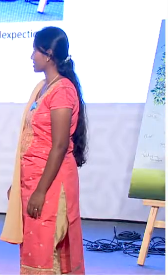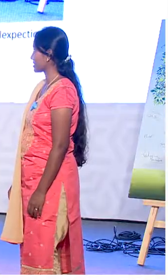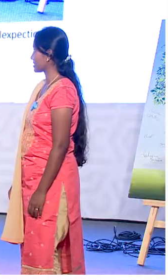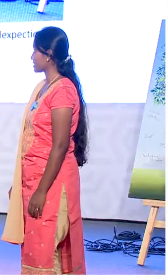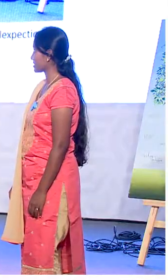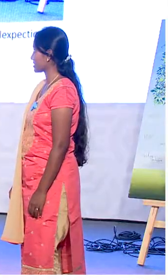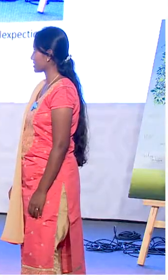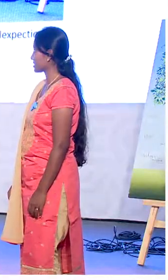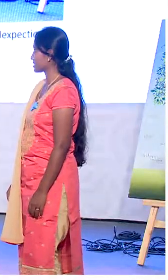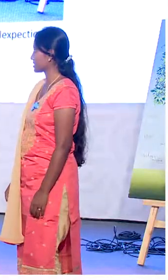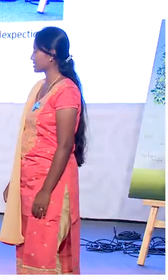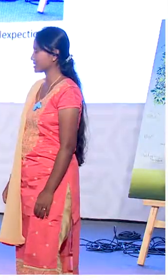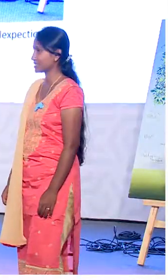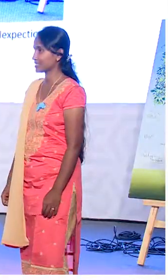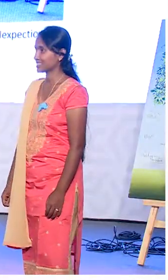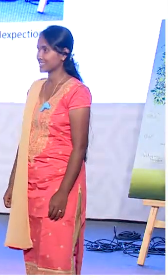not from Utopia.